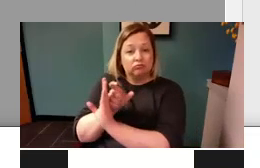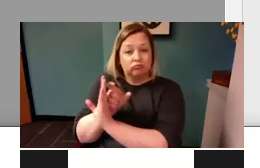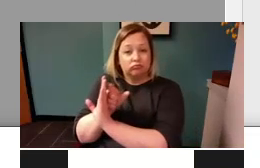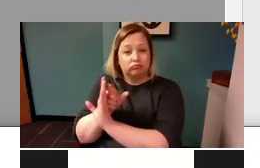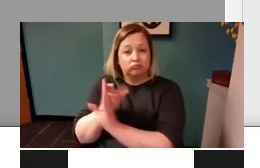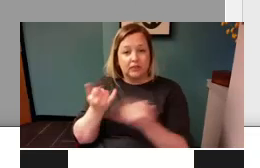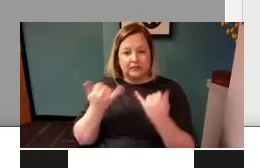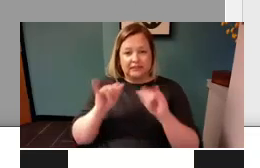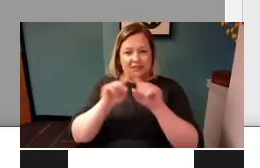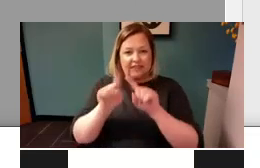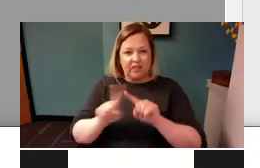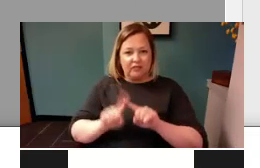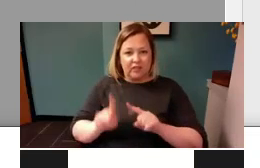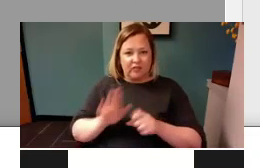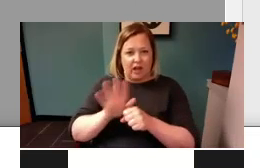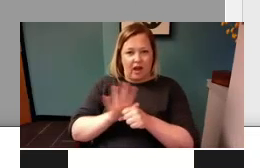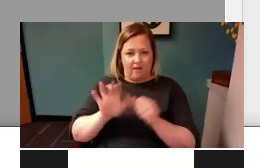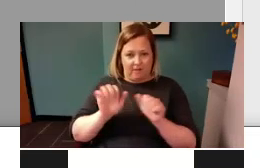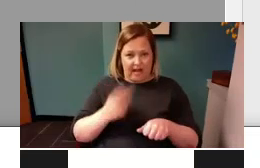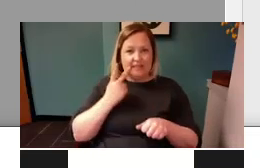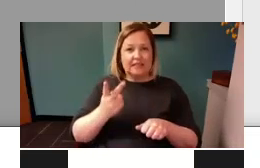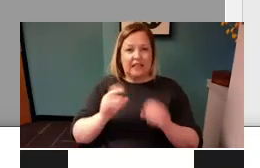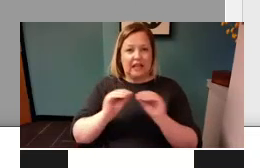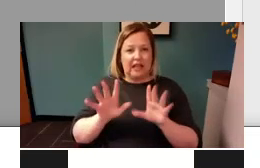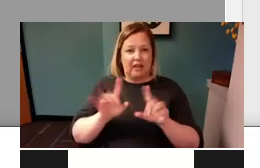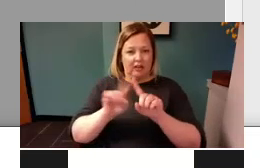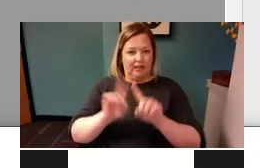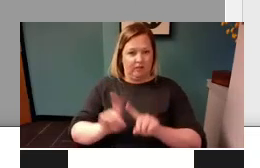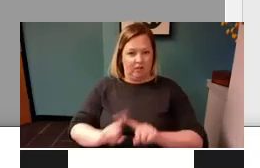code is, and that is fine. And you end up with the same compression.